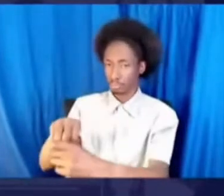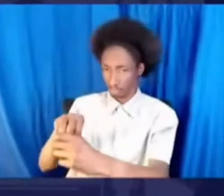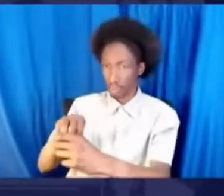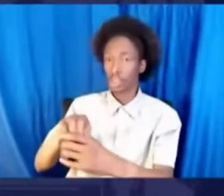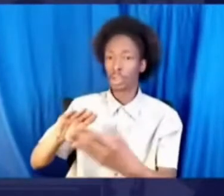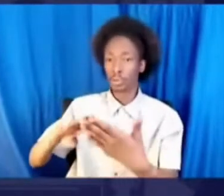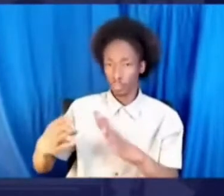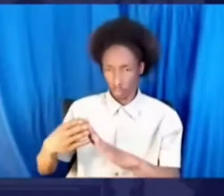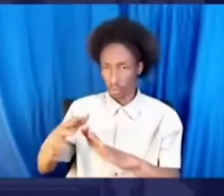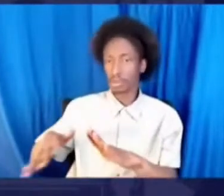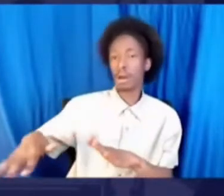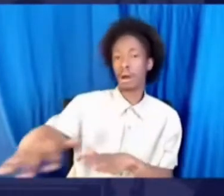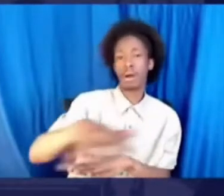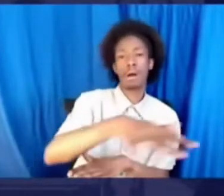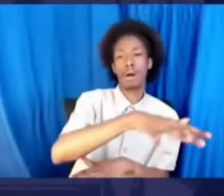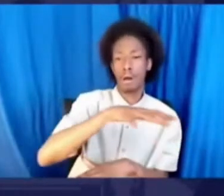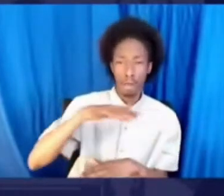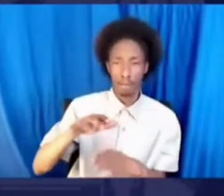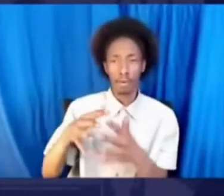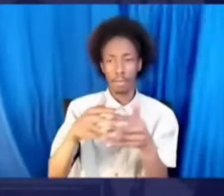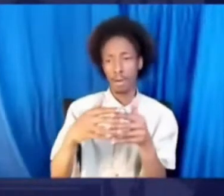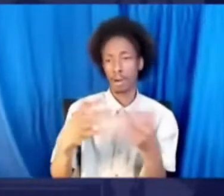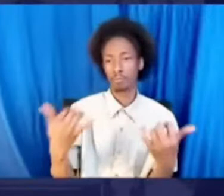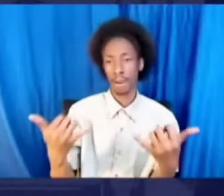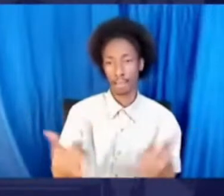our nation right now.